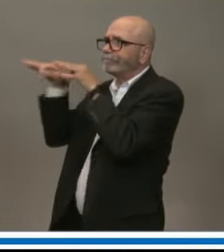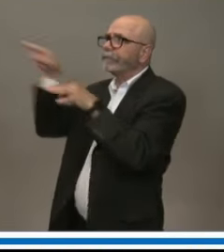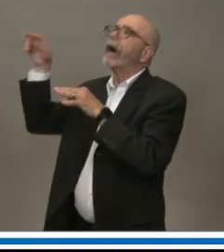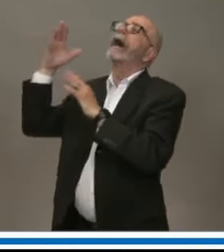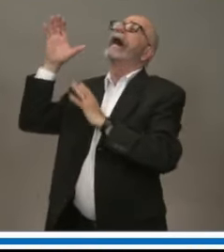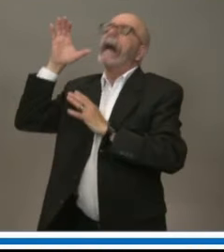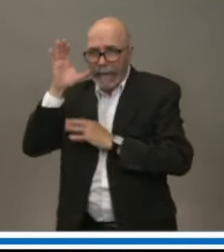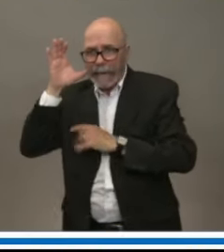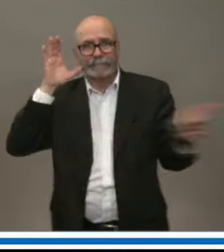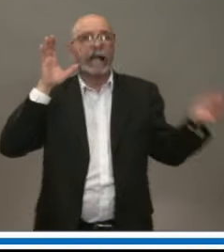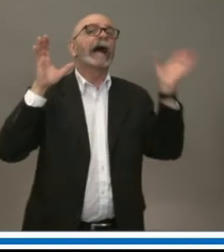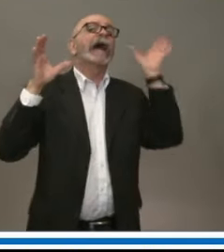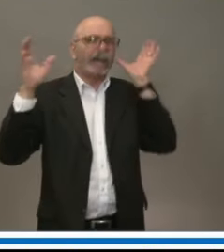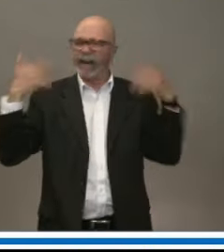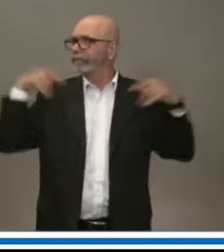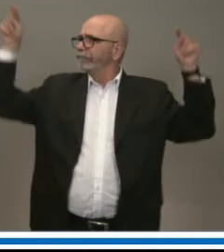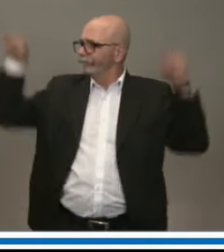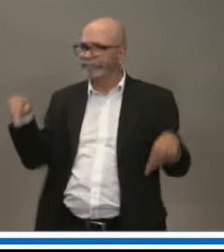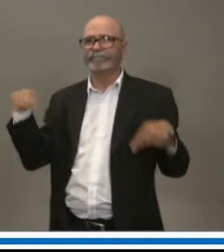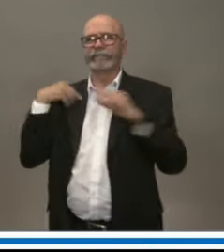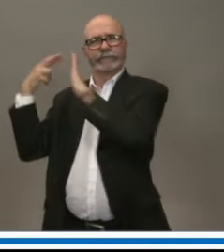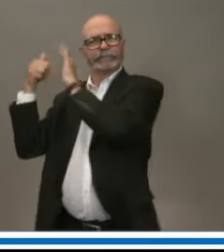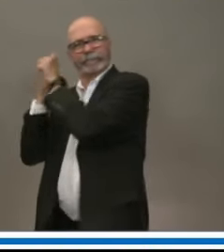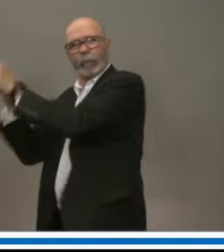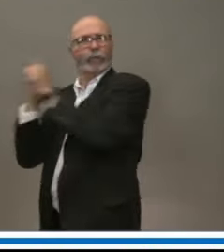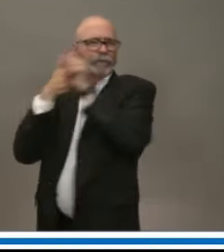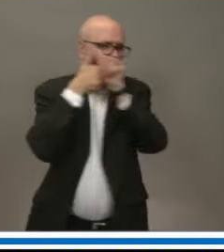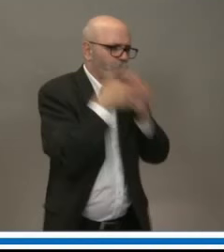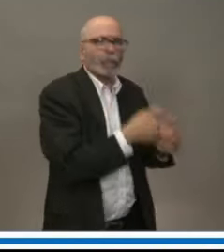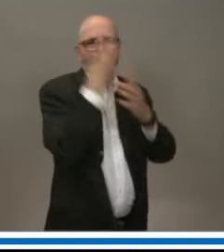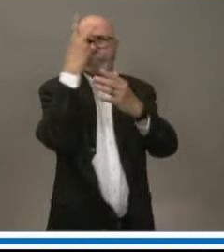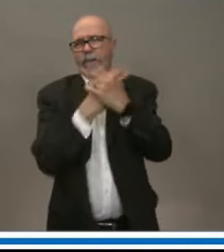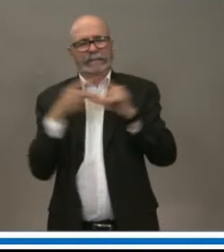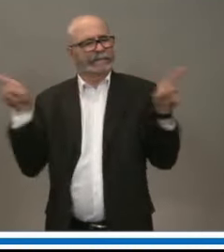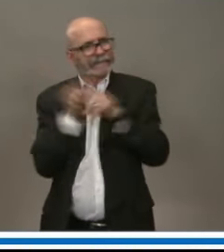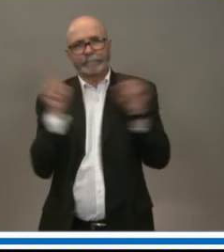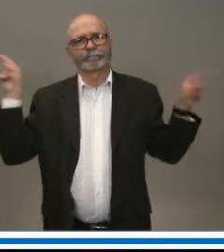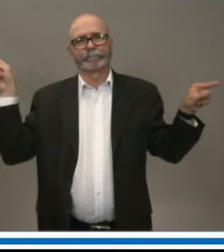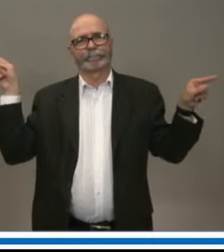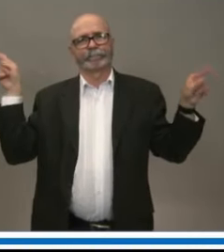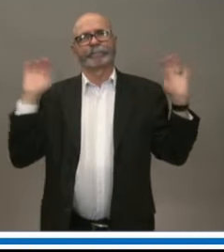into a more of a directive like we have in place for long-term care. So I think